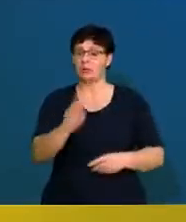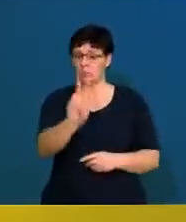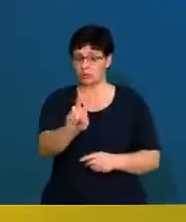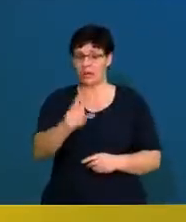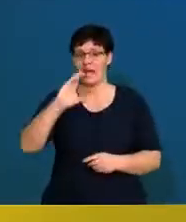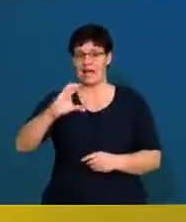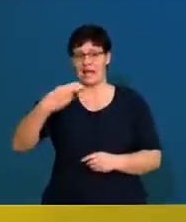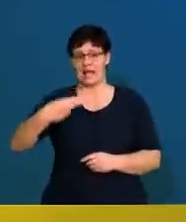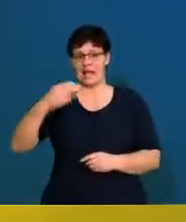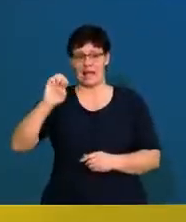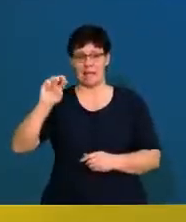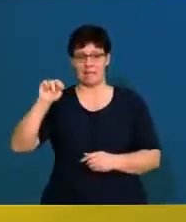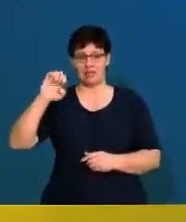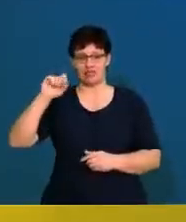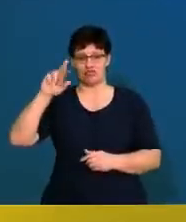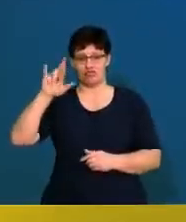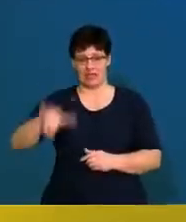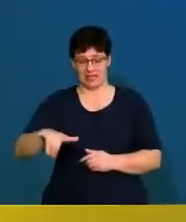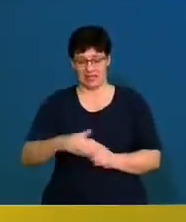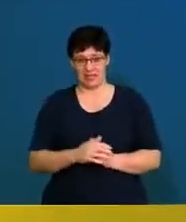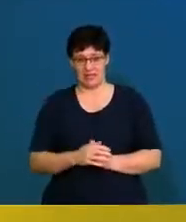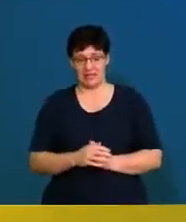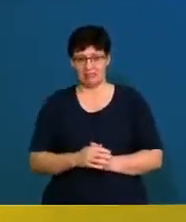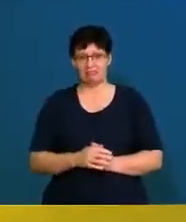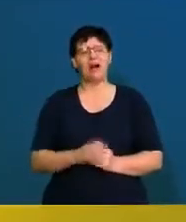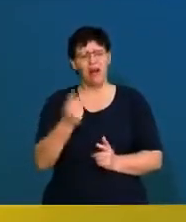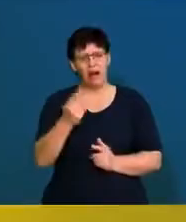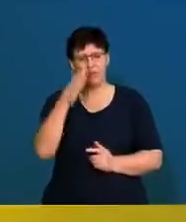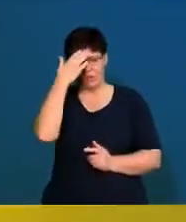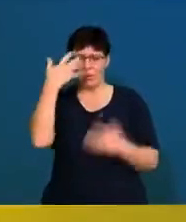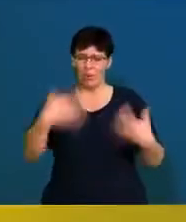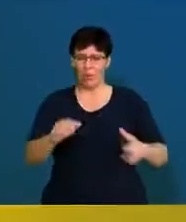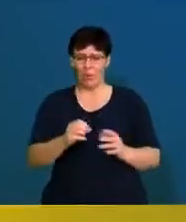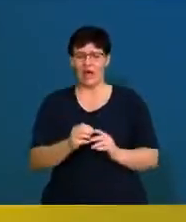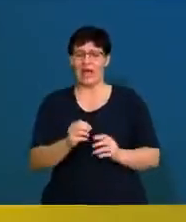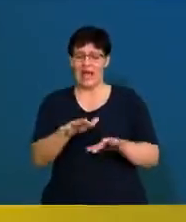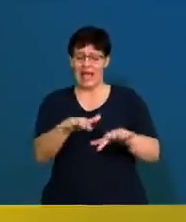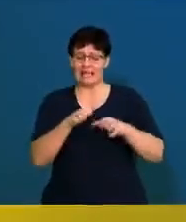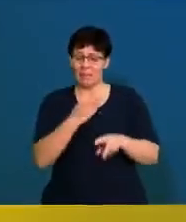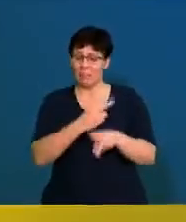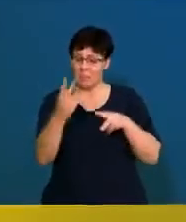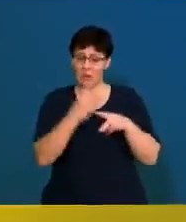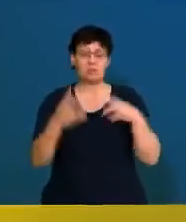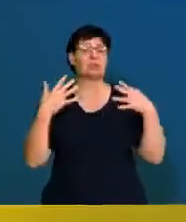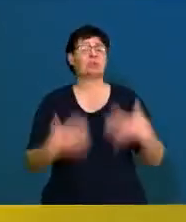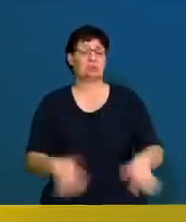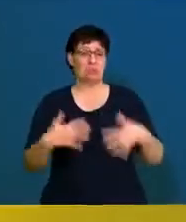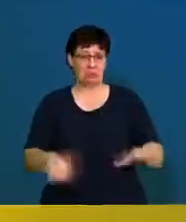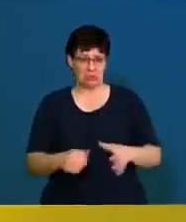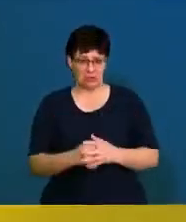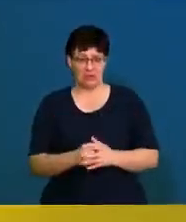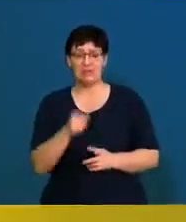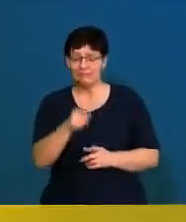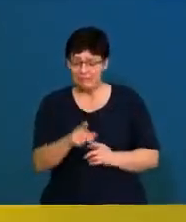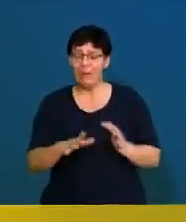chemistry. Right. There is quite a lot, that goes on as far as the exam prep. We have entered, the most